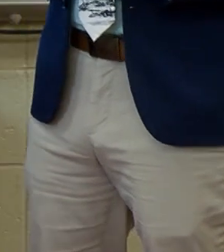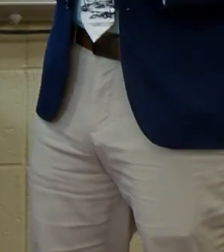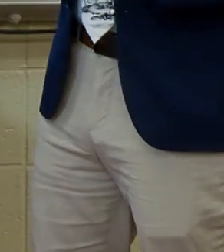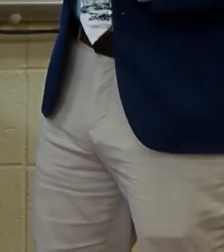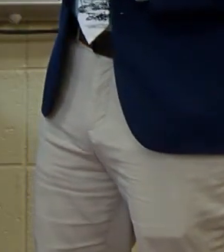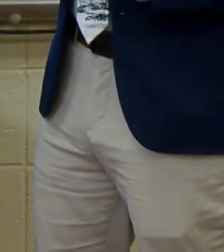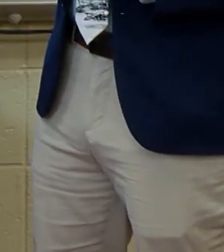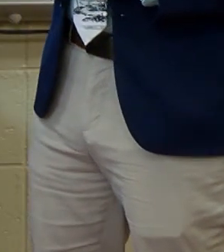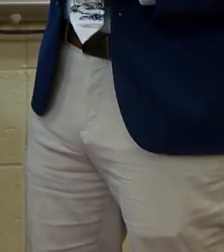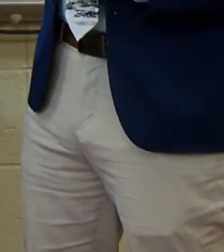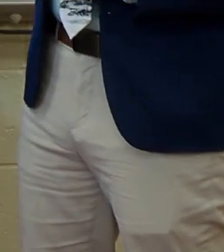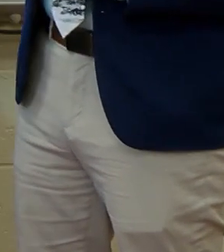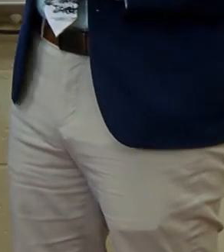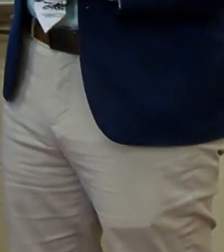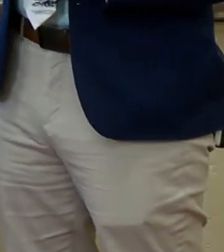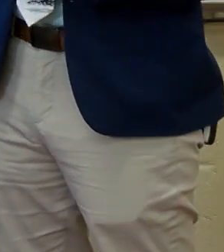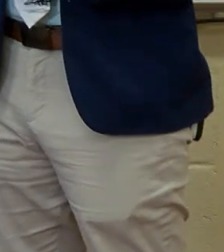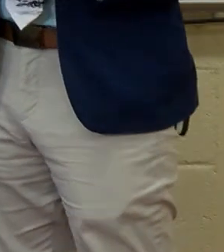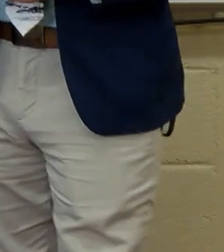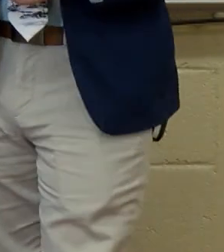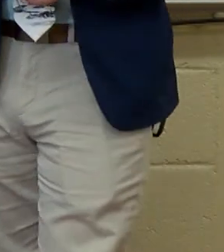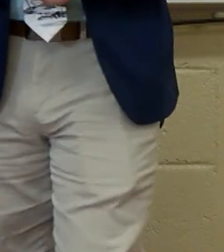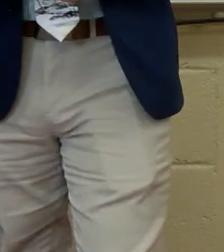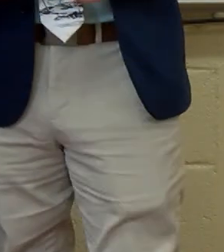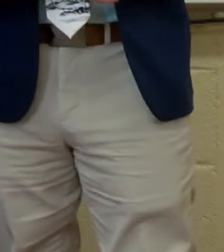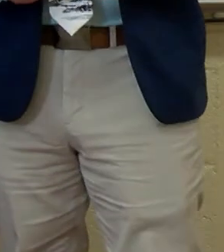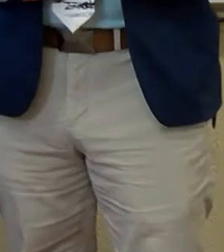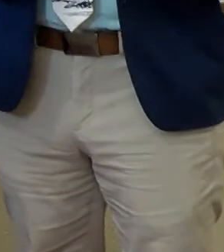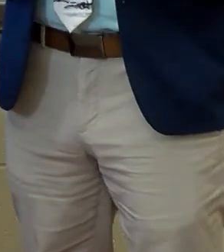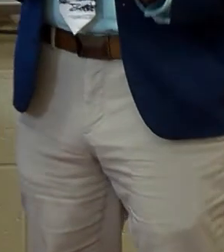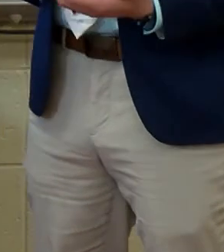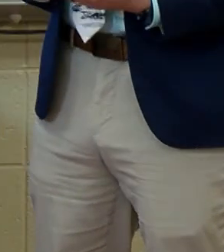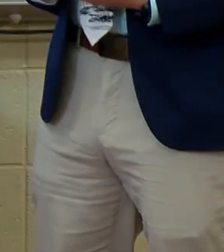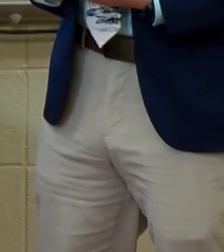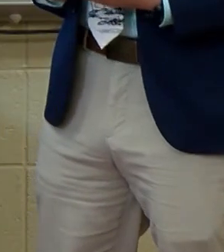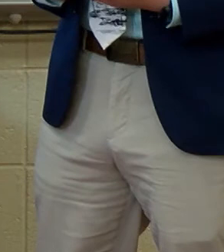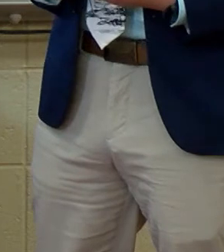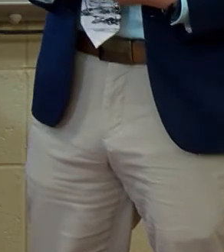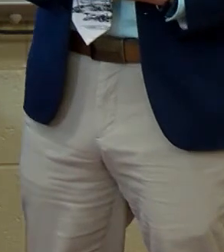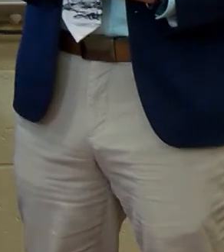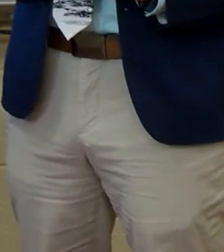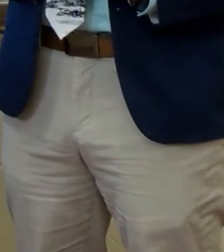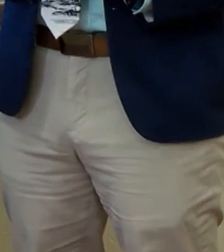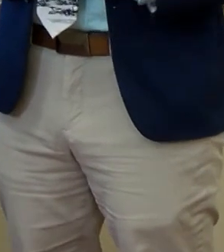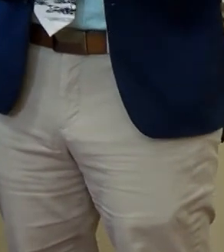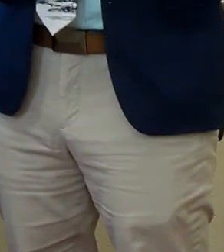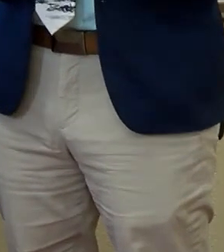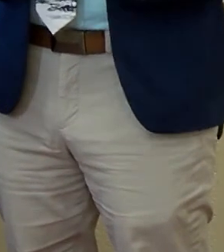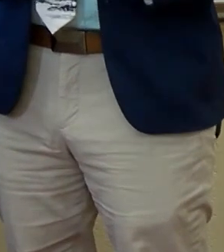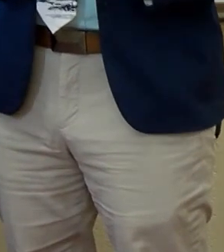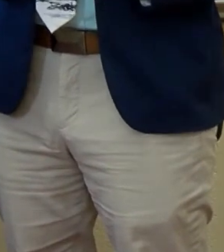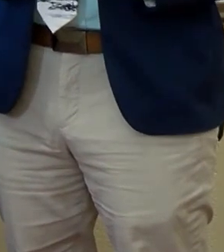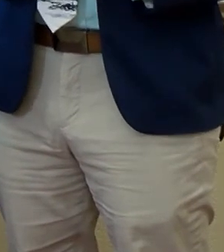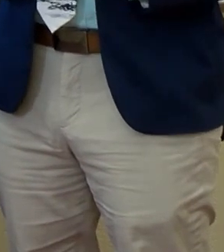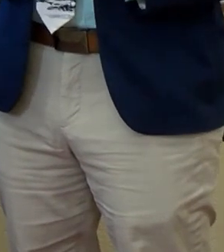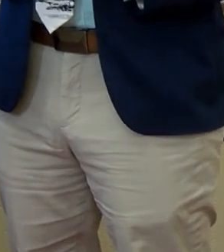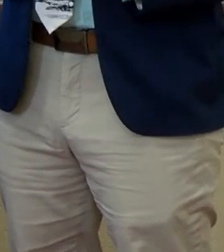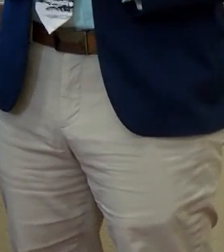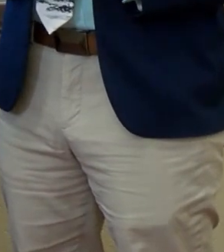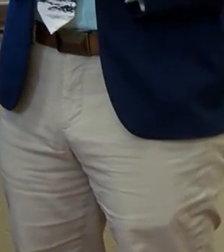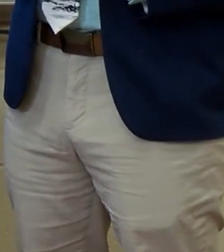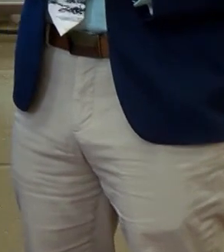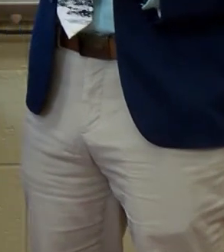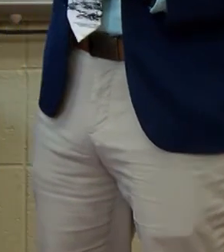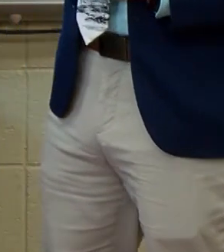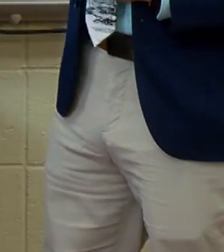of quadratic equations. So that's going to be where our focus is. And last week, I left you with a couple of questions to think about as we got ready for this week's